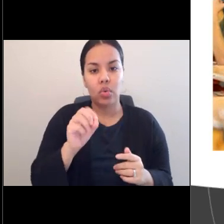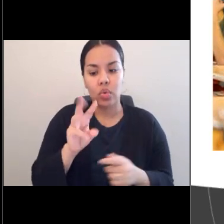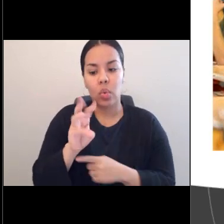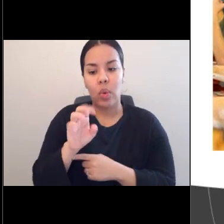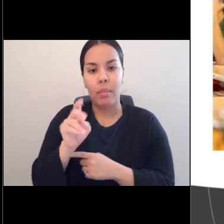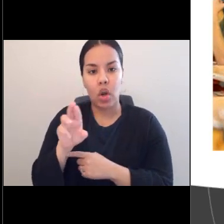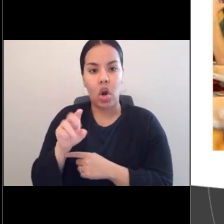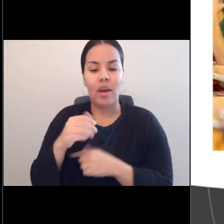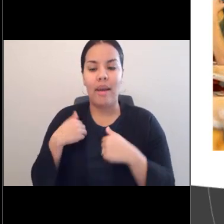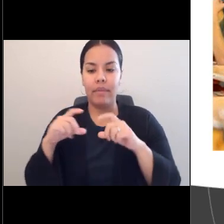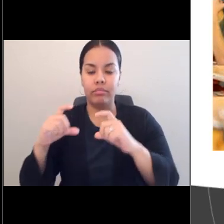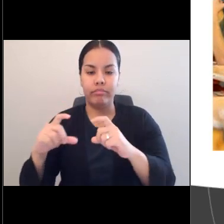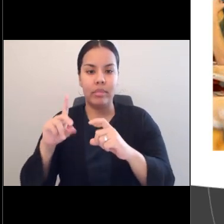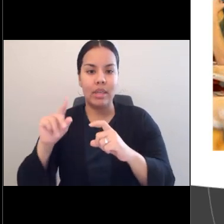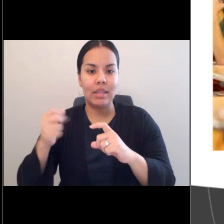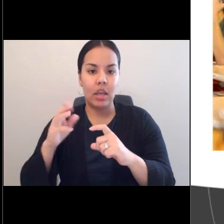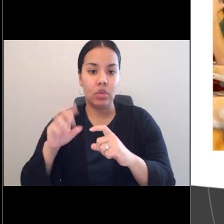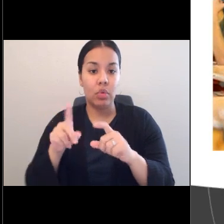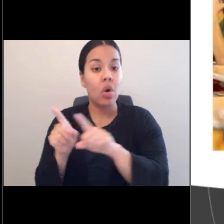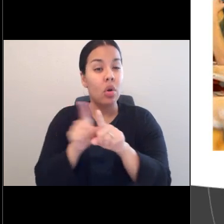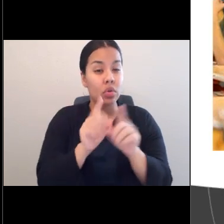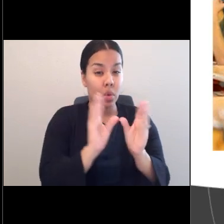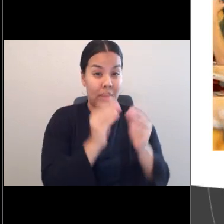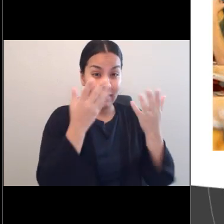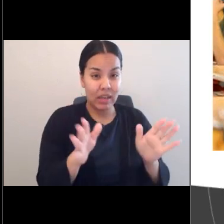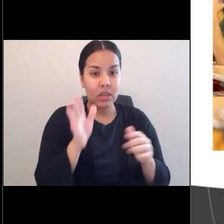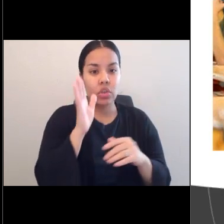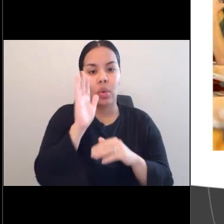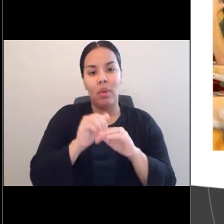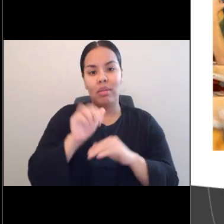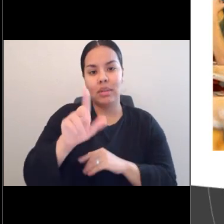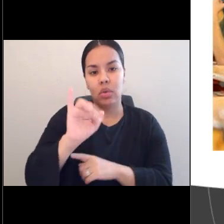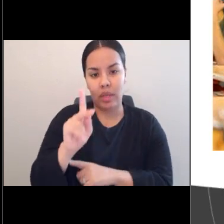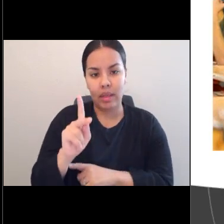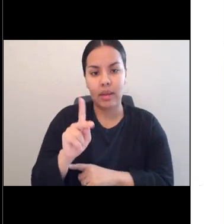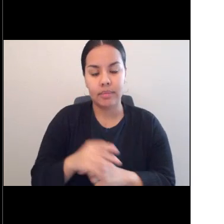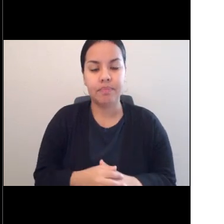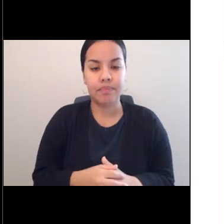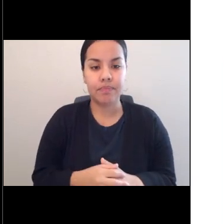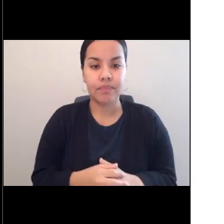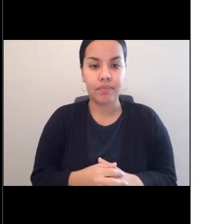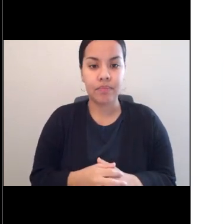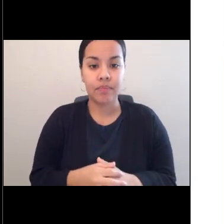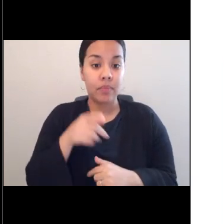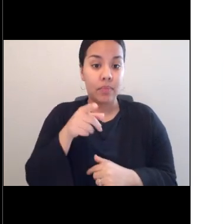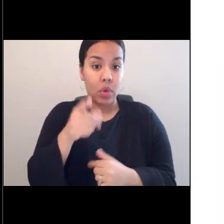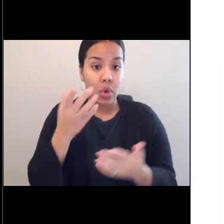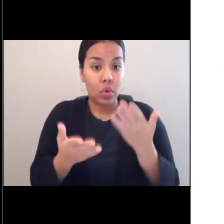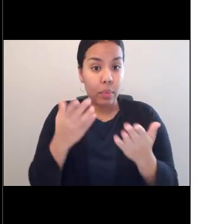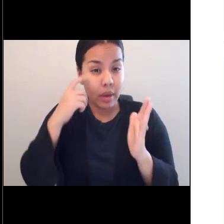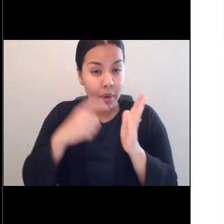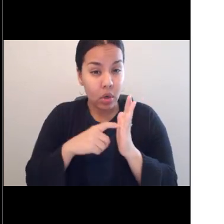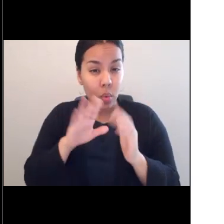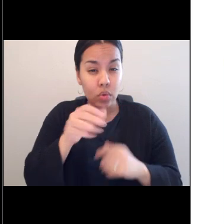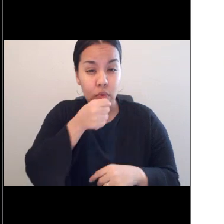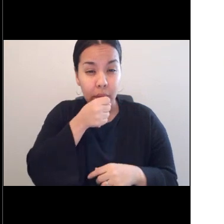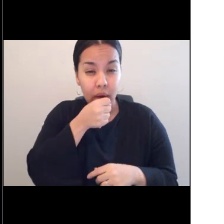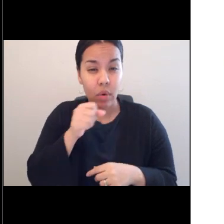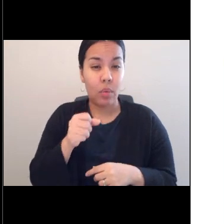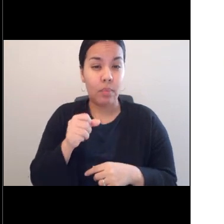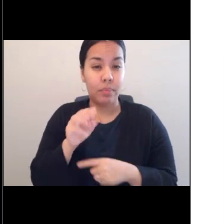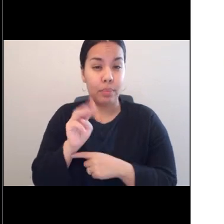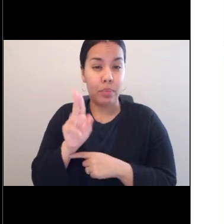have them available after the webinar, and I'll send you a link to them then as well. You may have noticed that your microphones are muted. This